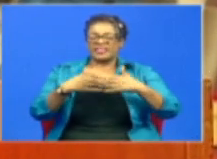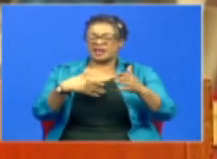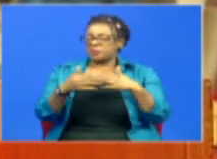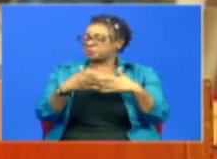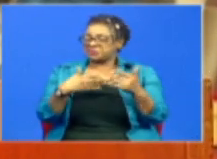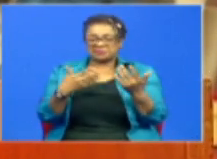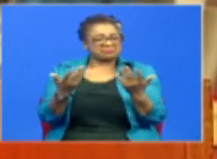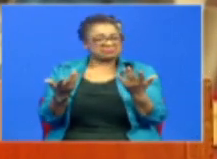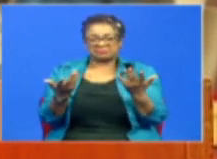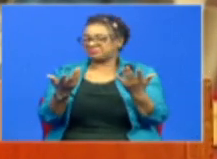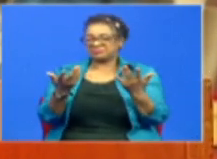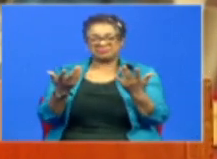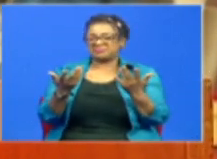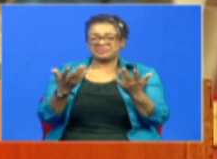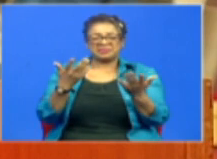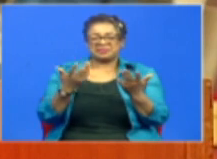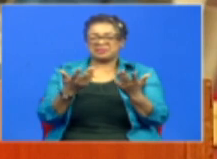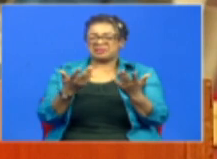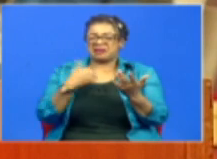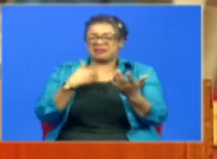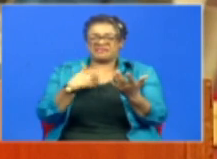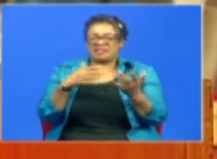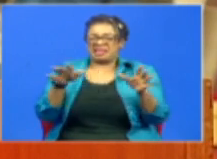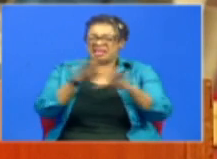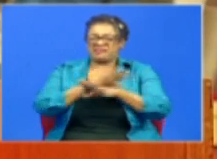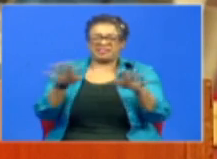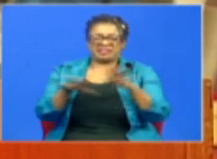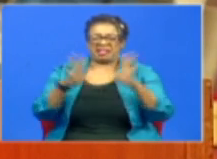necessarily closing everything at the same time.